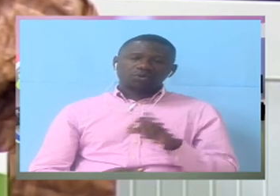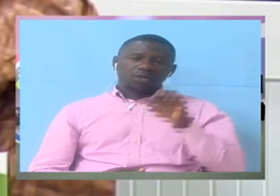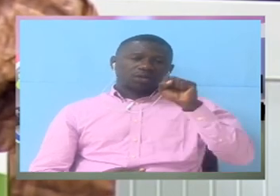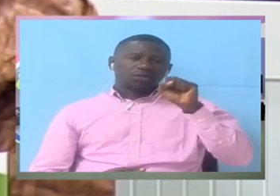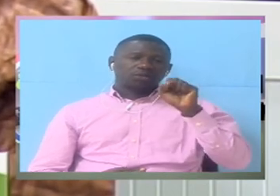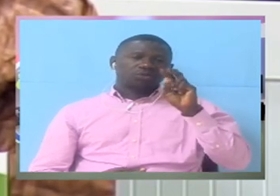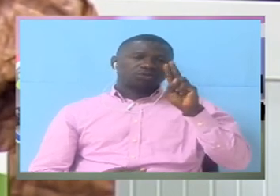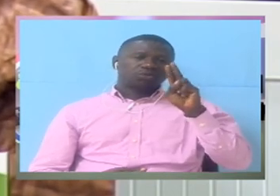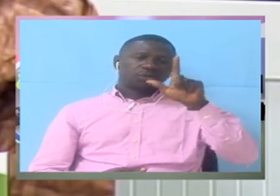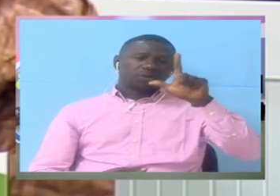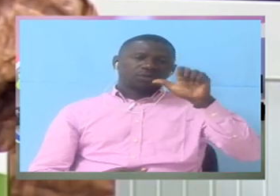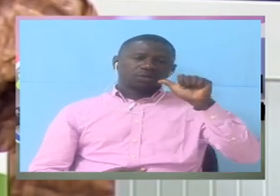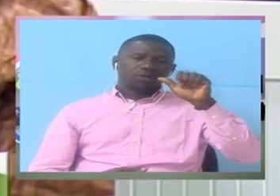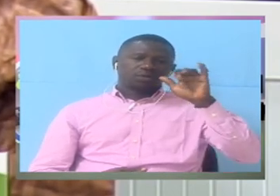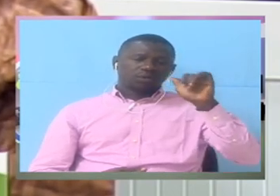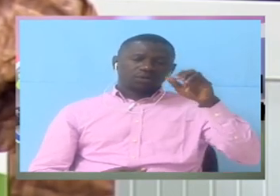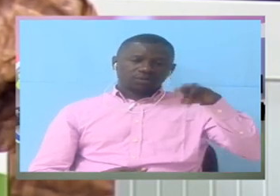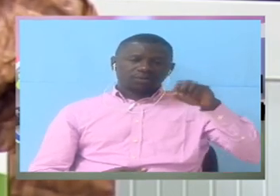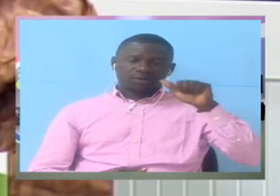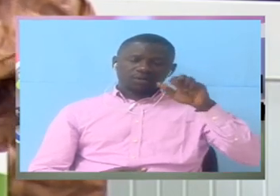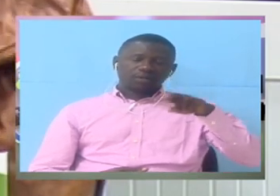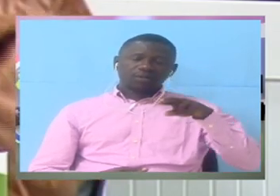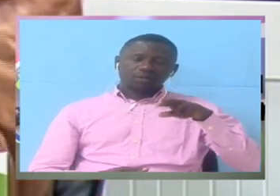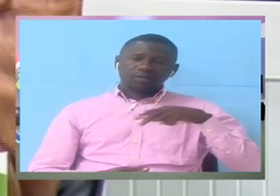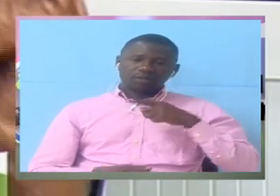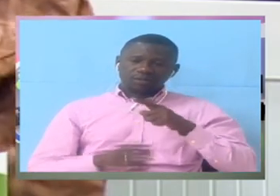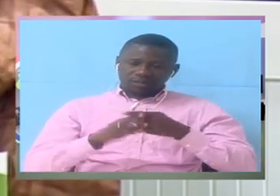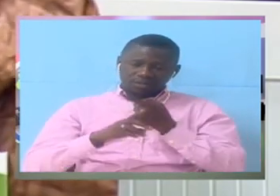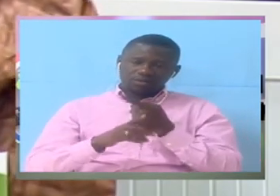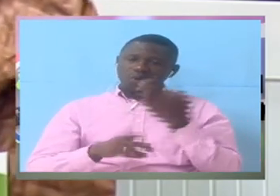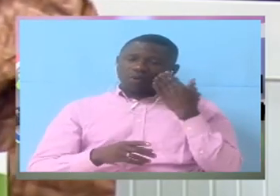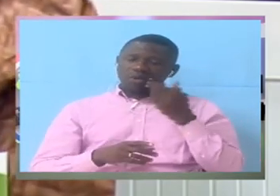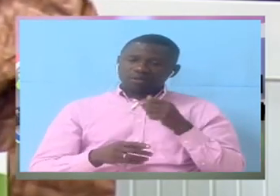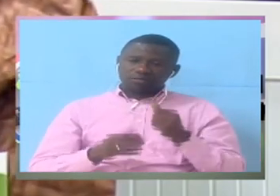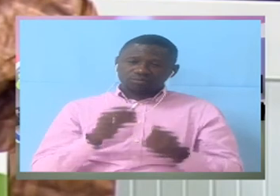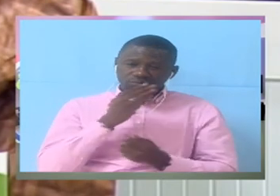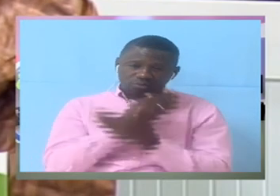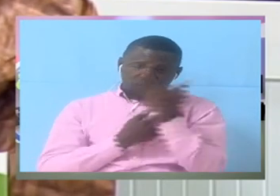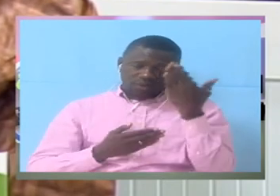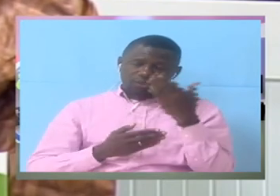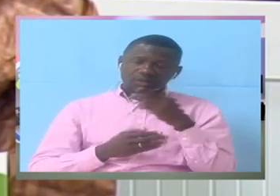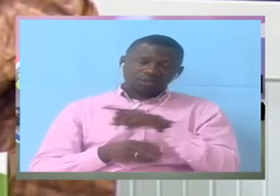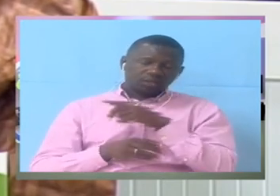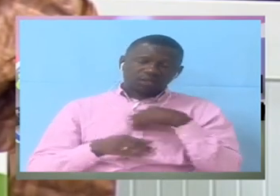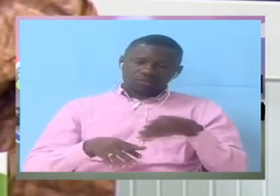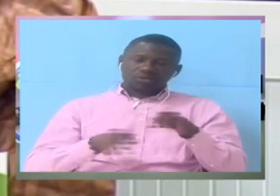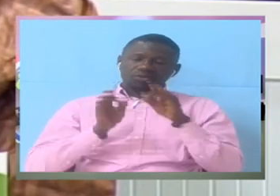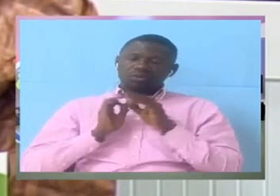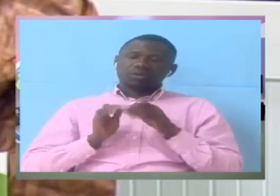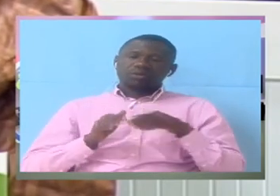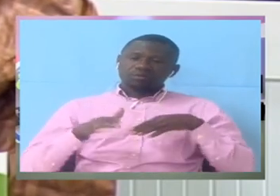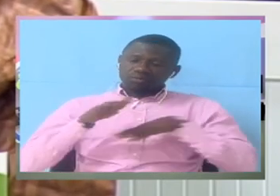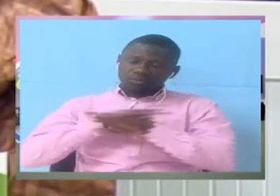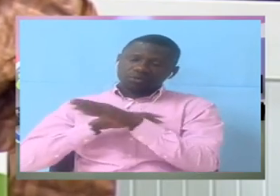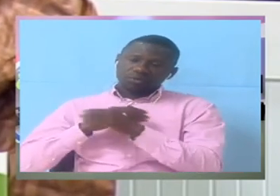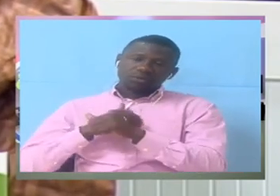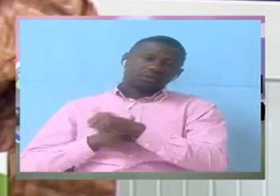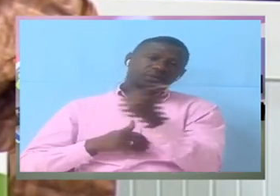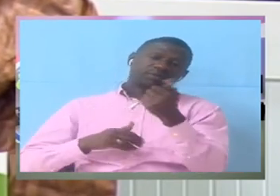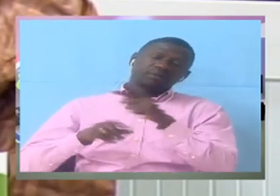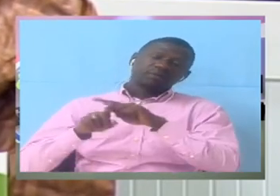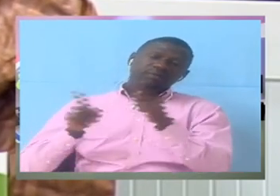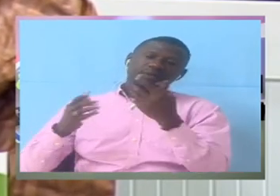Suleiman's injury, when they broke, they took us from there to another cell.